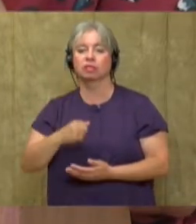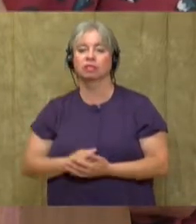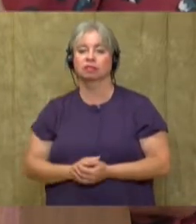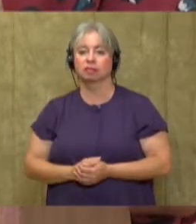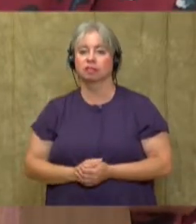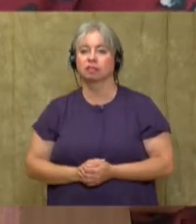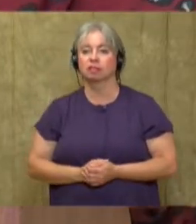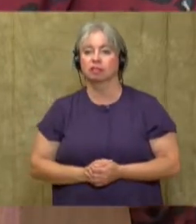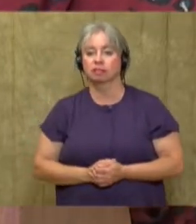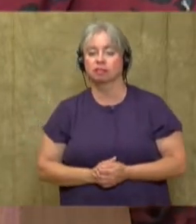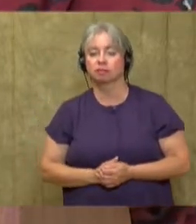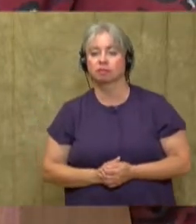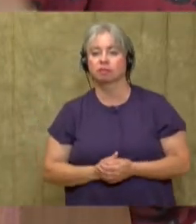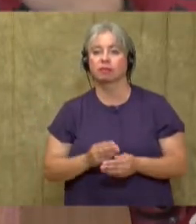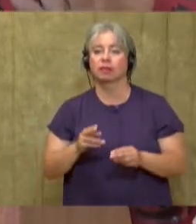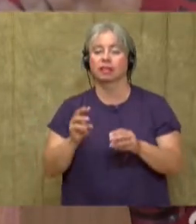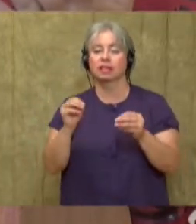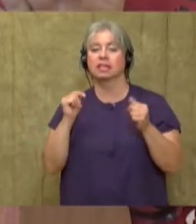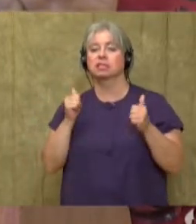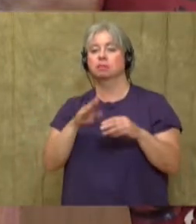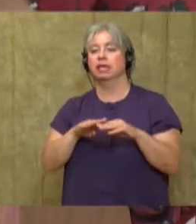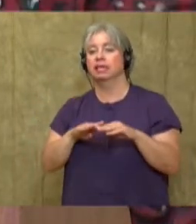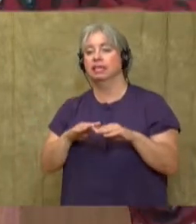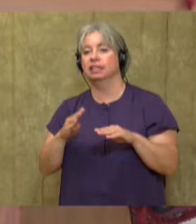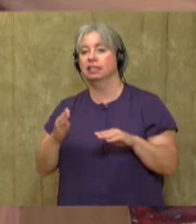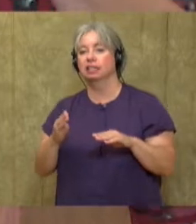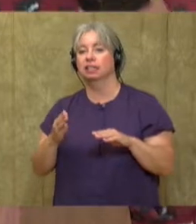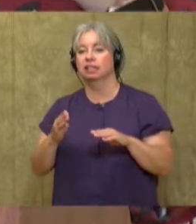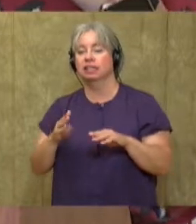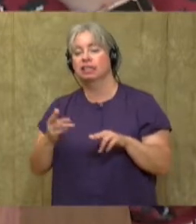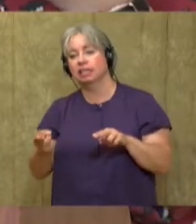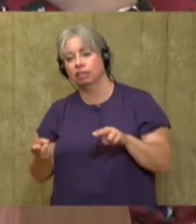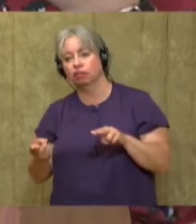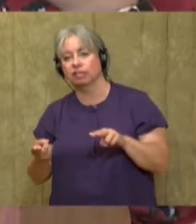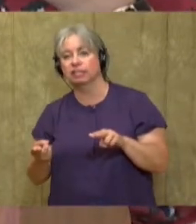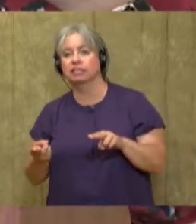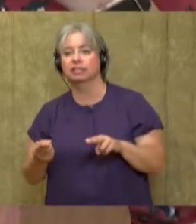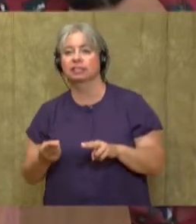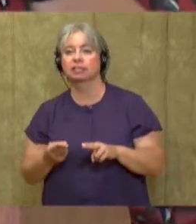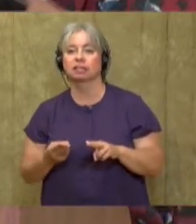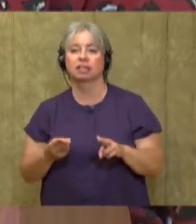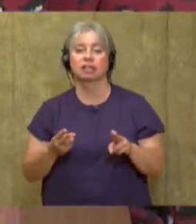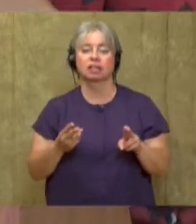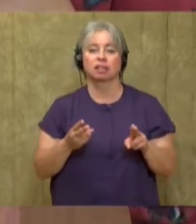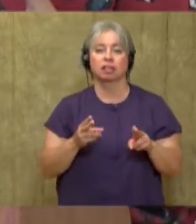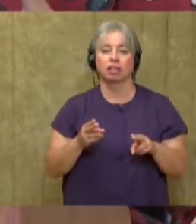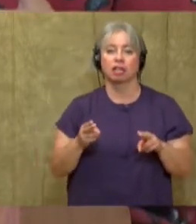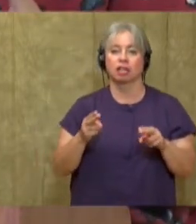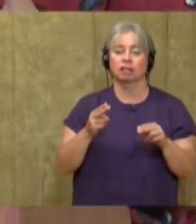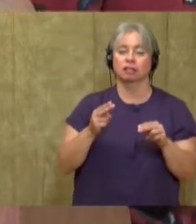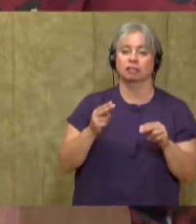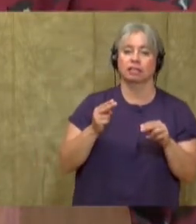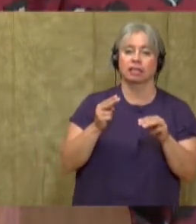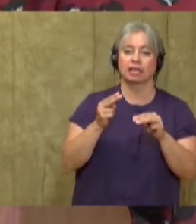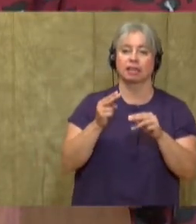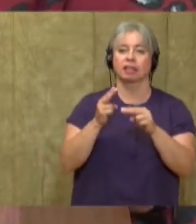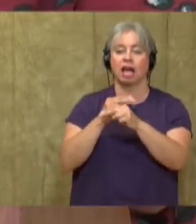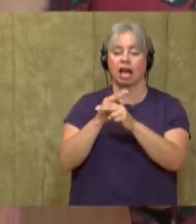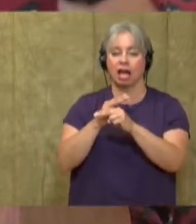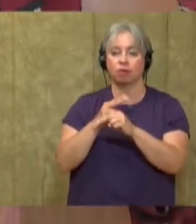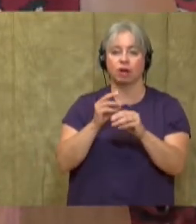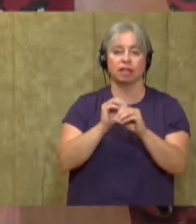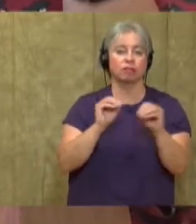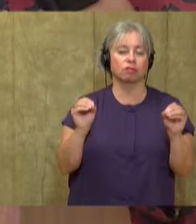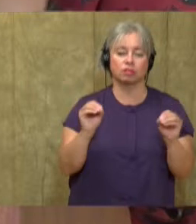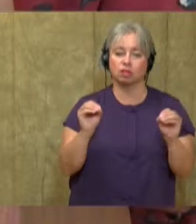is probably going to decrease. When you're out on a freeway and there's no one, you can determine your speed.